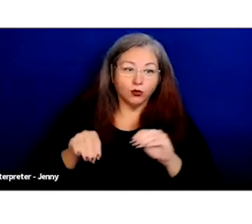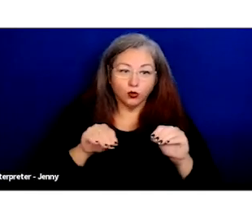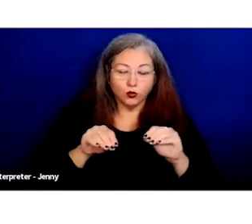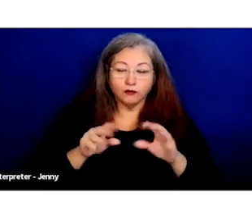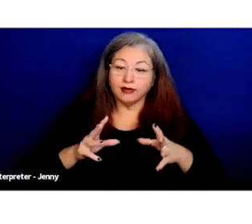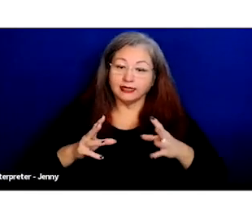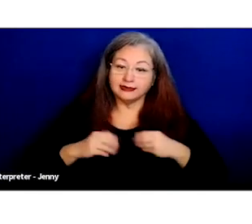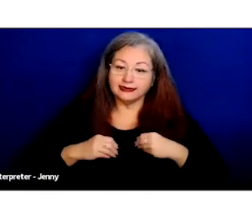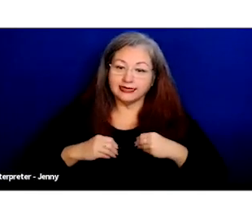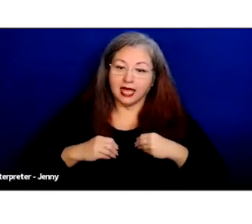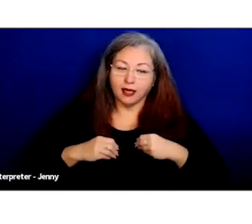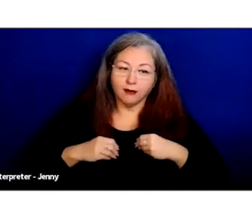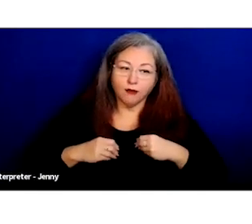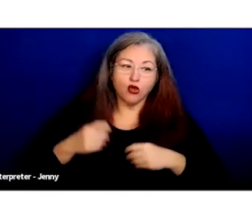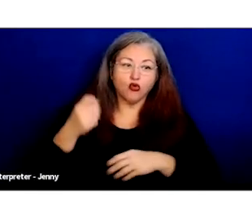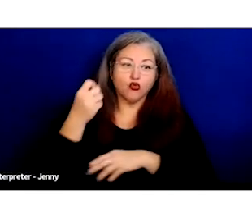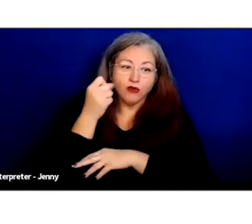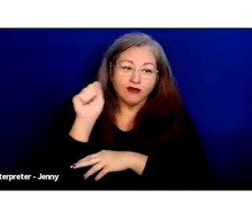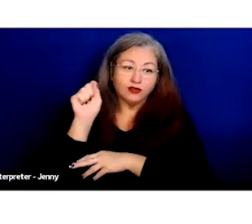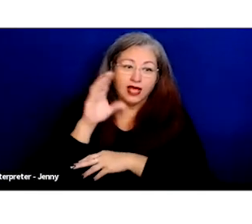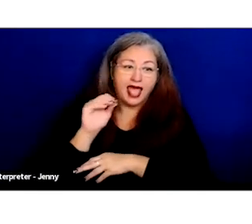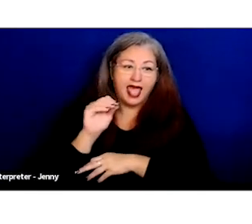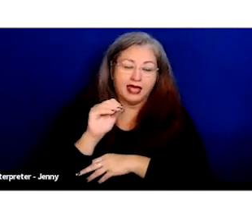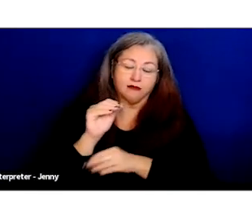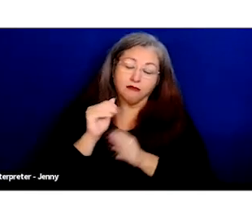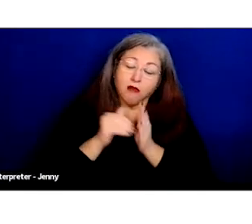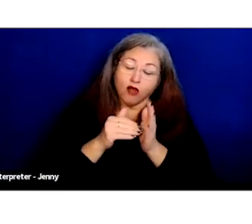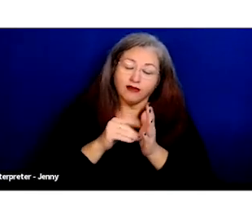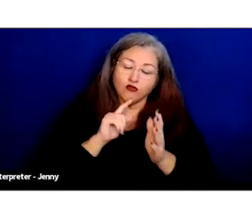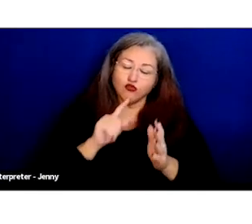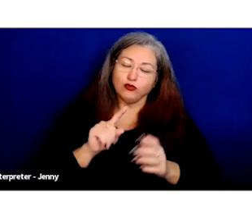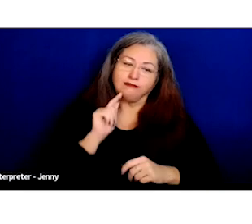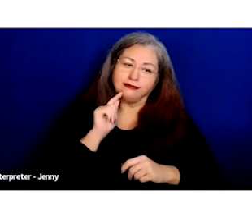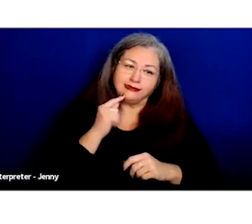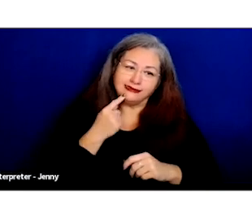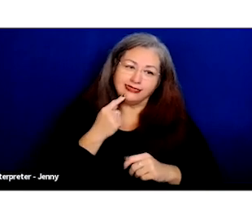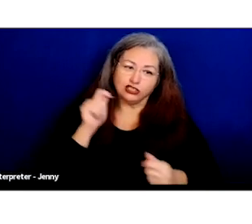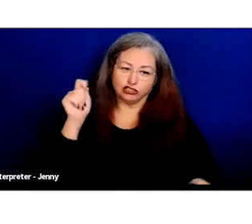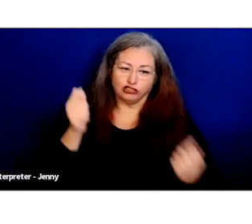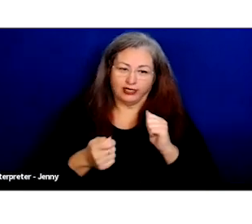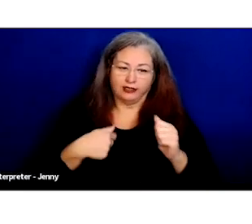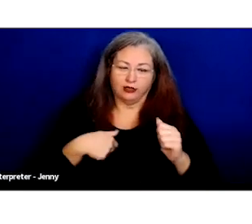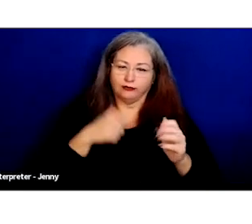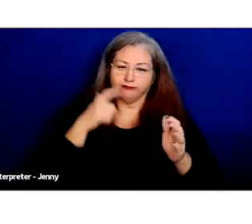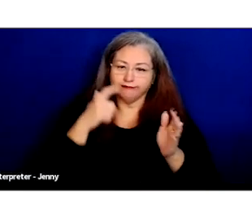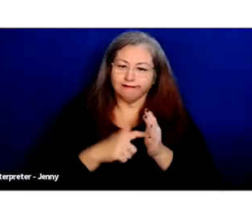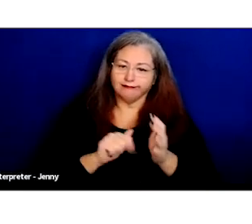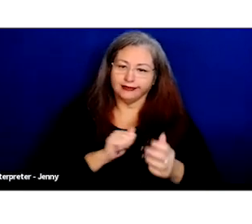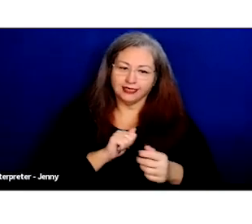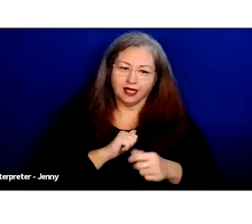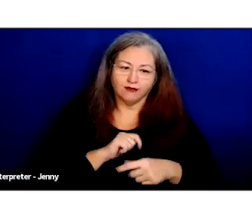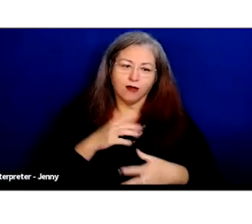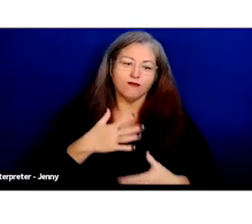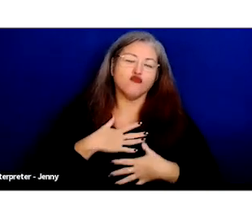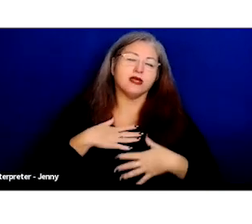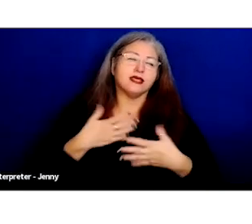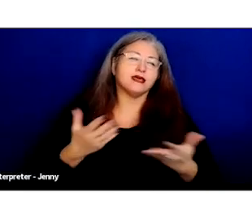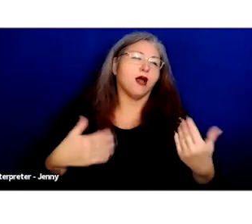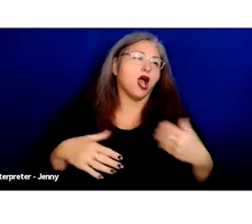accept revolutionary and often intense change we find ourselves in. Breathing, come on,